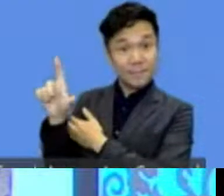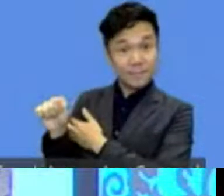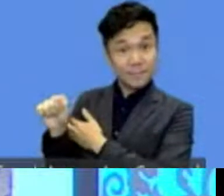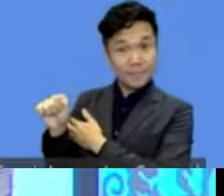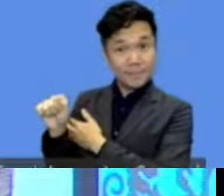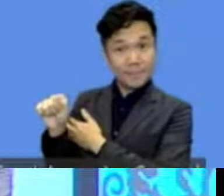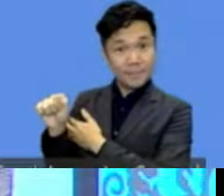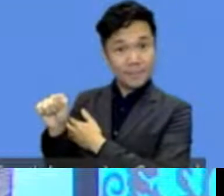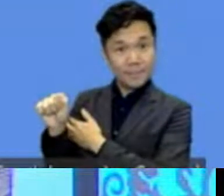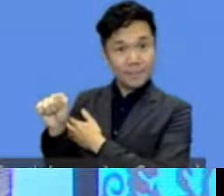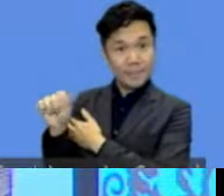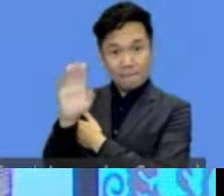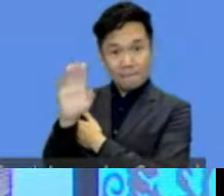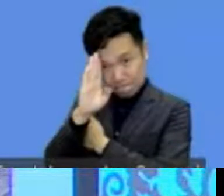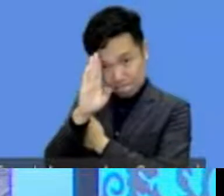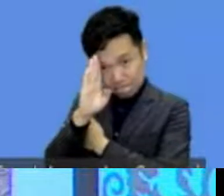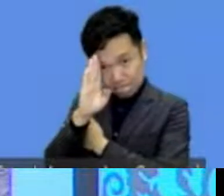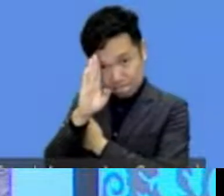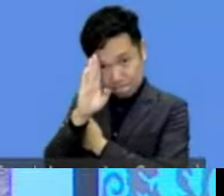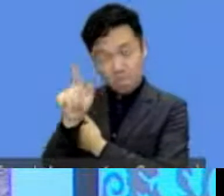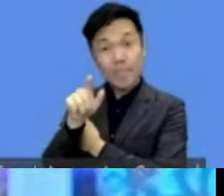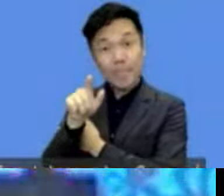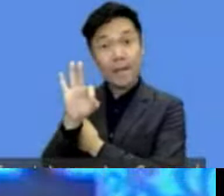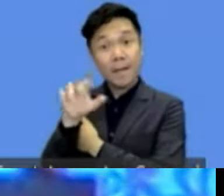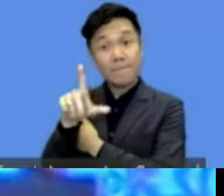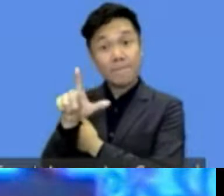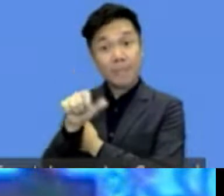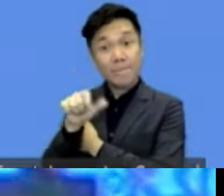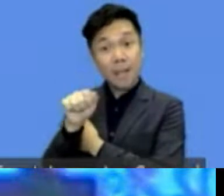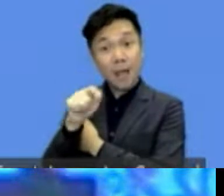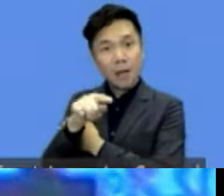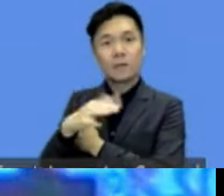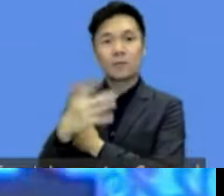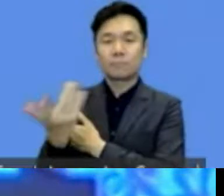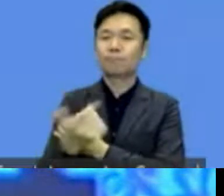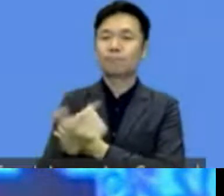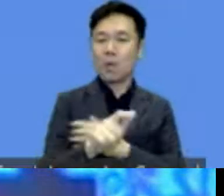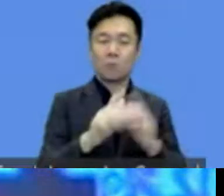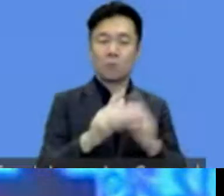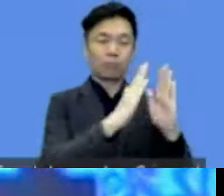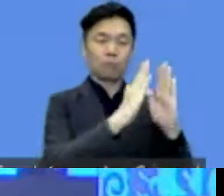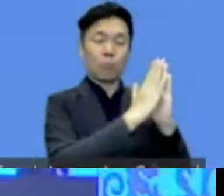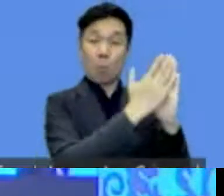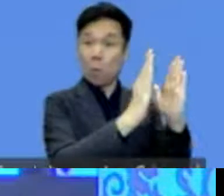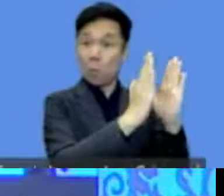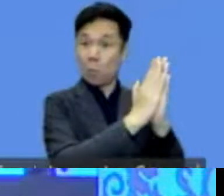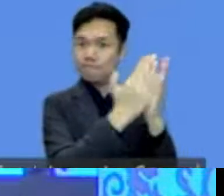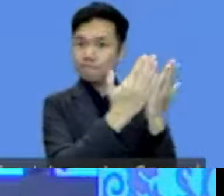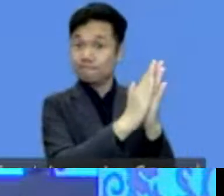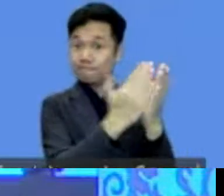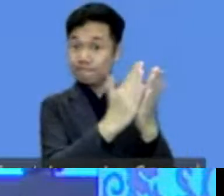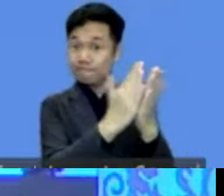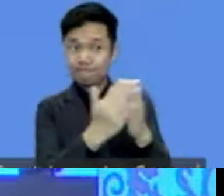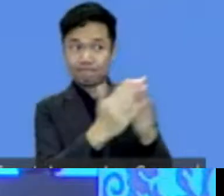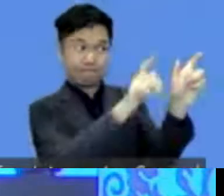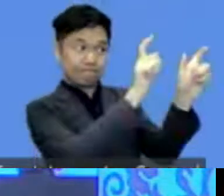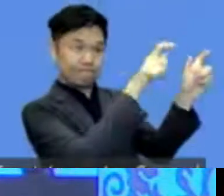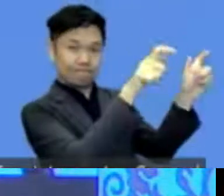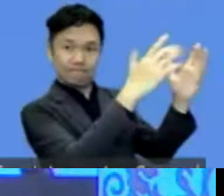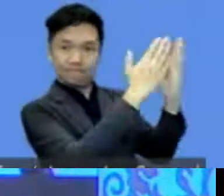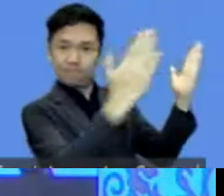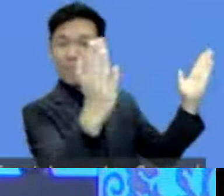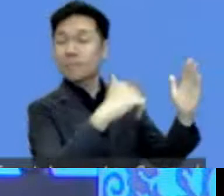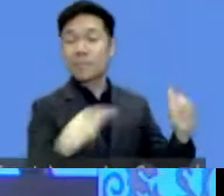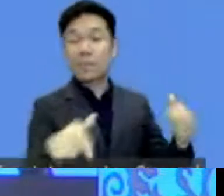IFLA is the trusted global voice for libraries, and one way that we in the Pacific have are working with